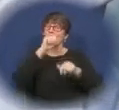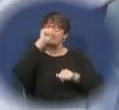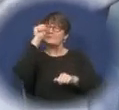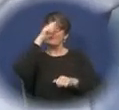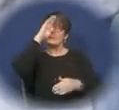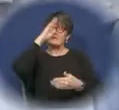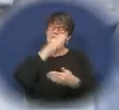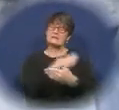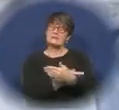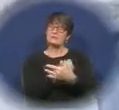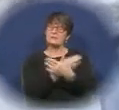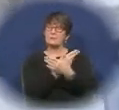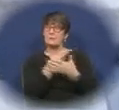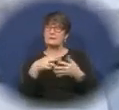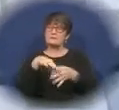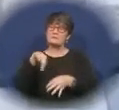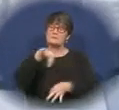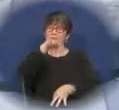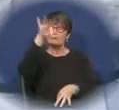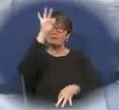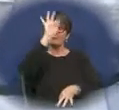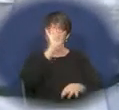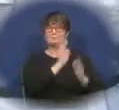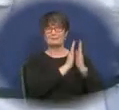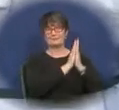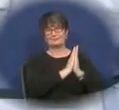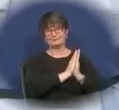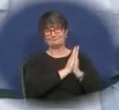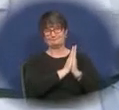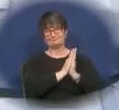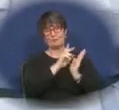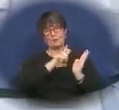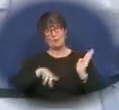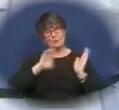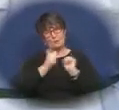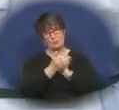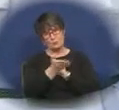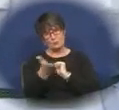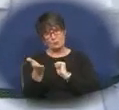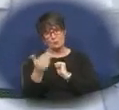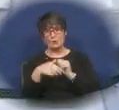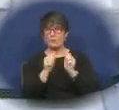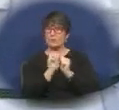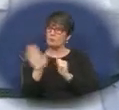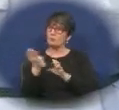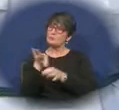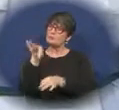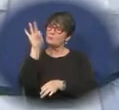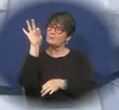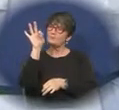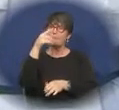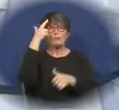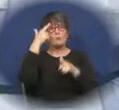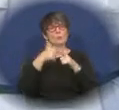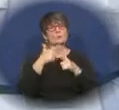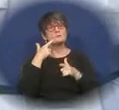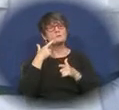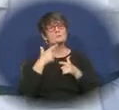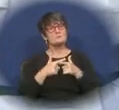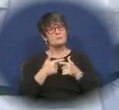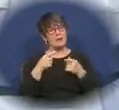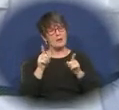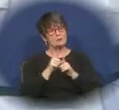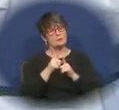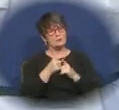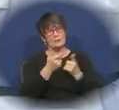name of the Father, and of the Son, and of the Holy Spirit. Amen. The Lord be with you. And with your spirit. Brothers and sisters, as